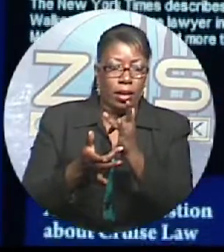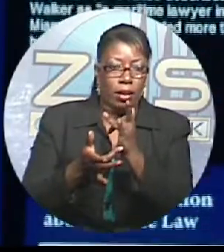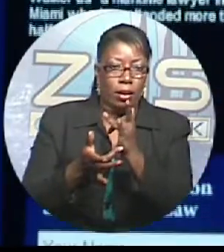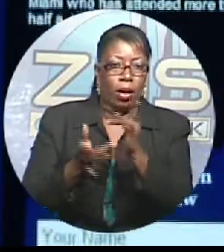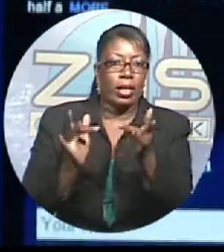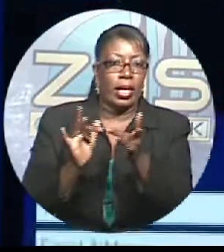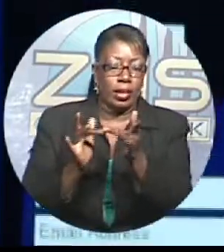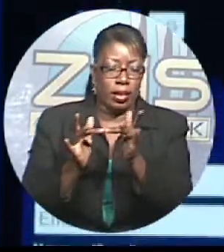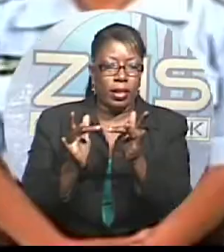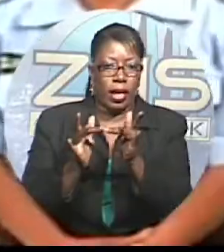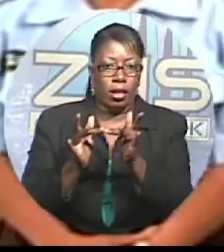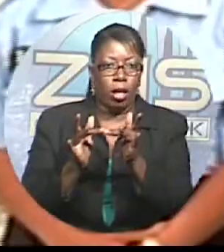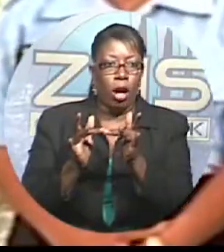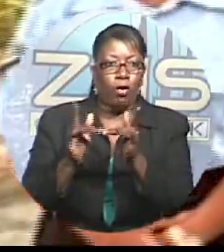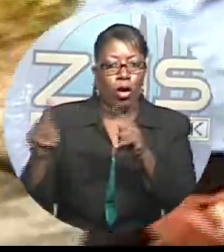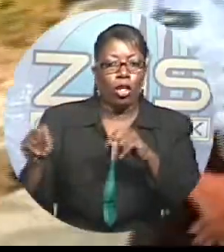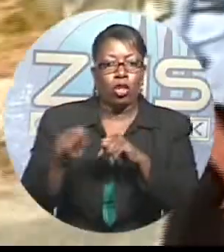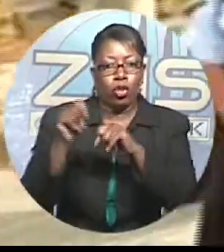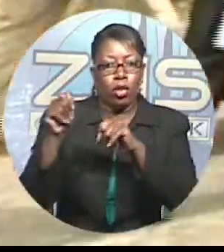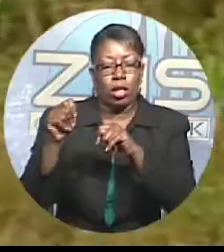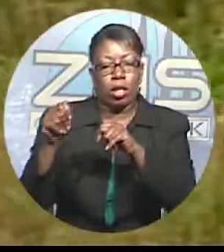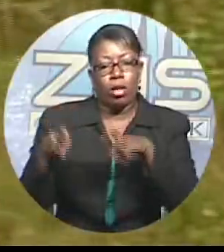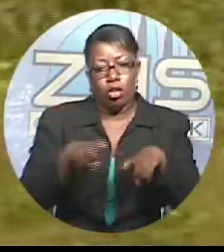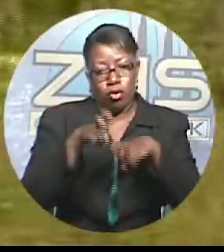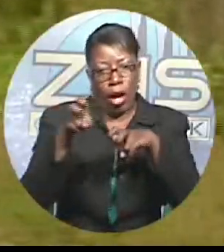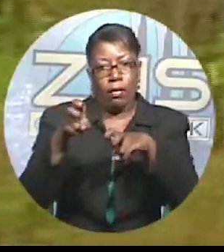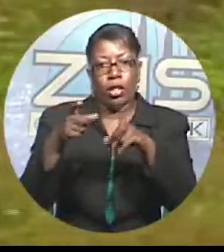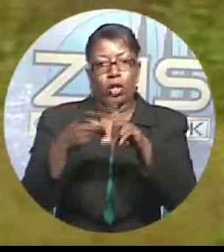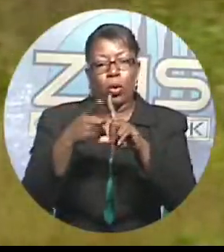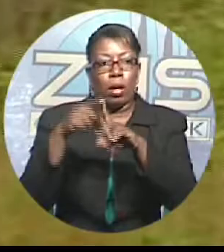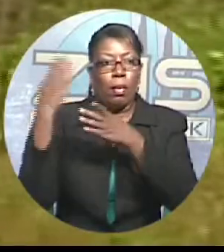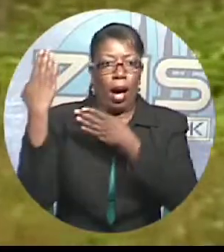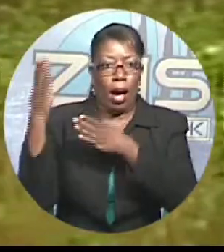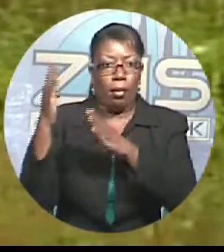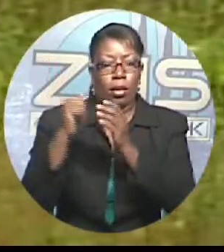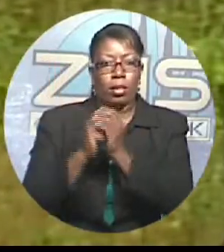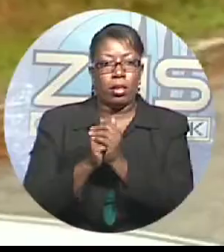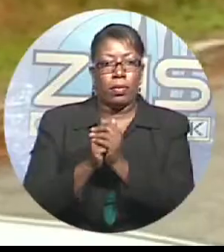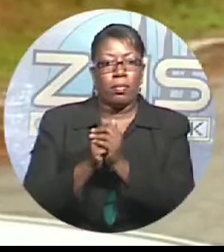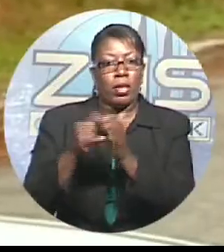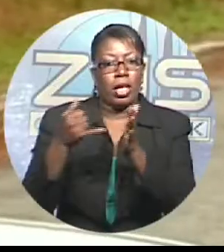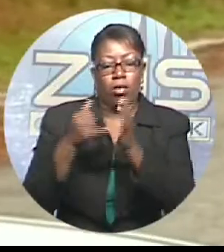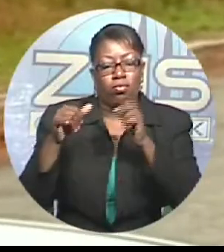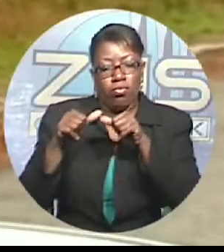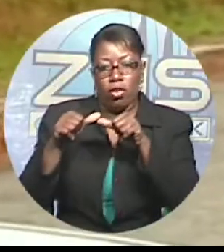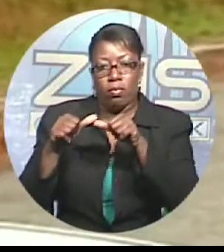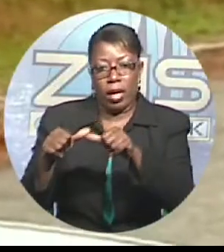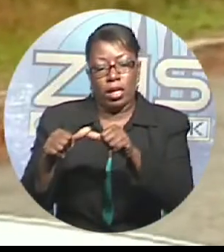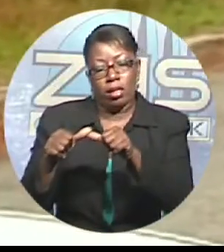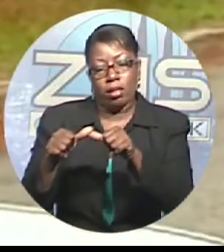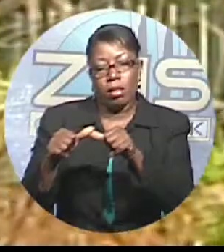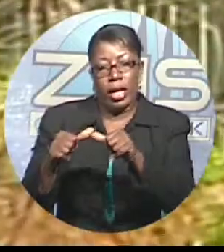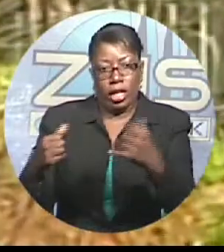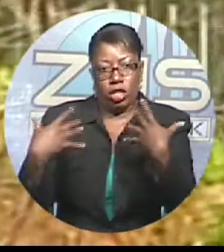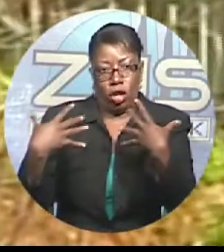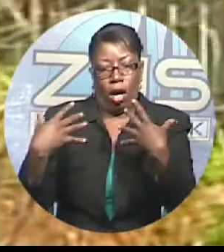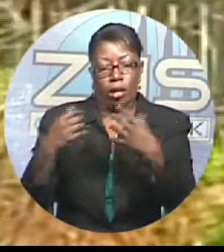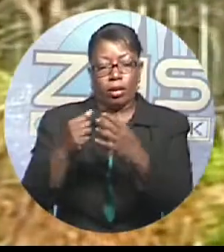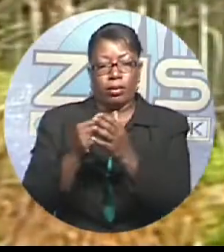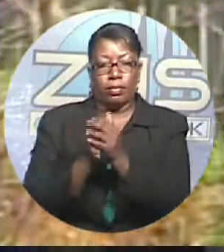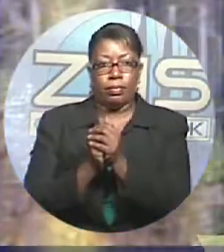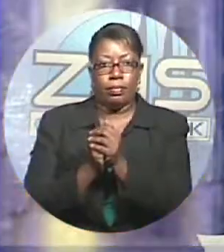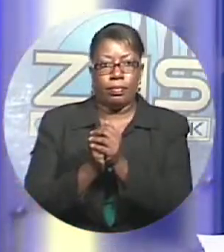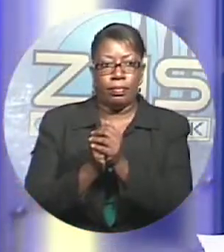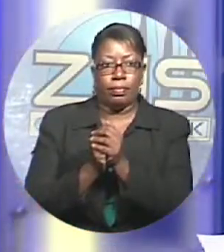traveling to the Bahamas. In the meantime, the Dart family says it remains in shock. Kendino Knowles, ZNS Network